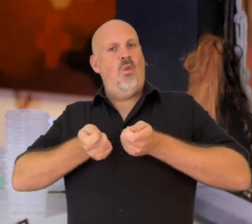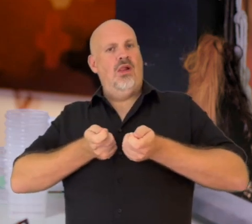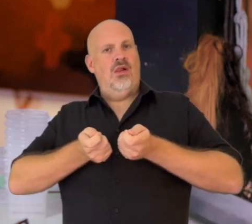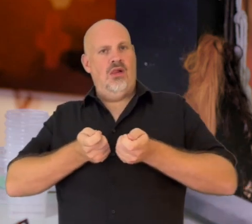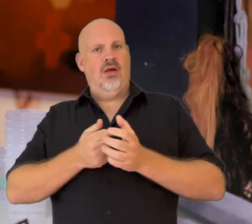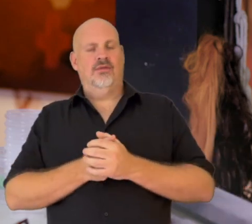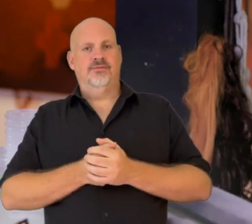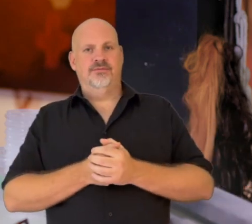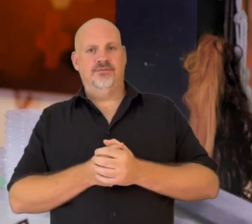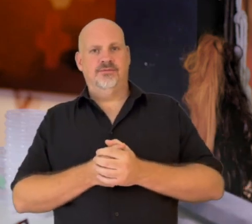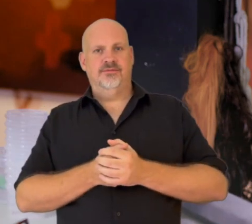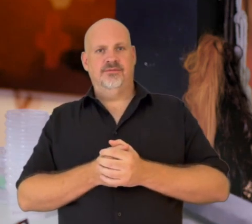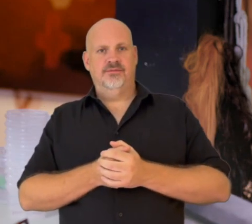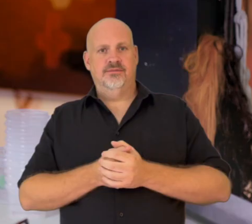then